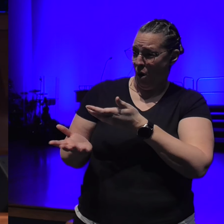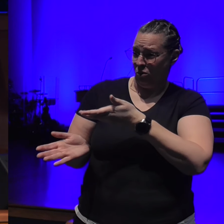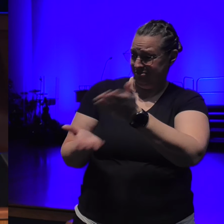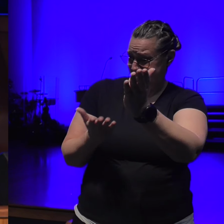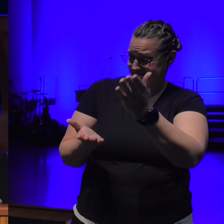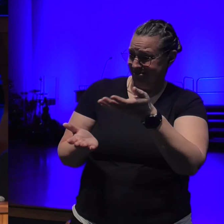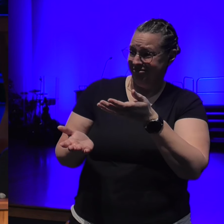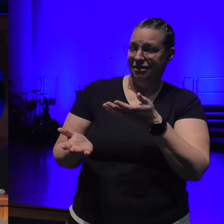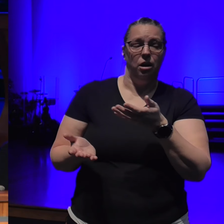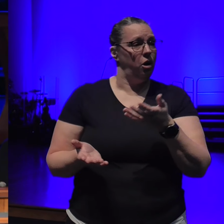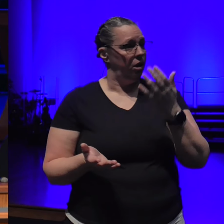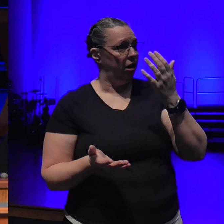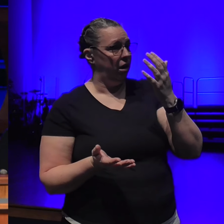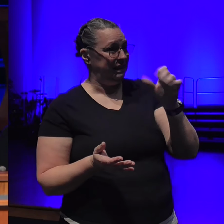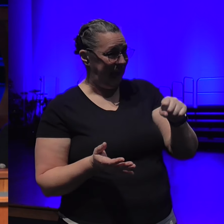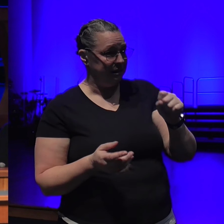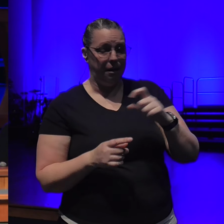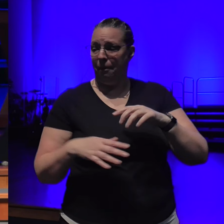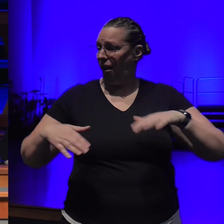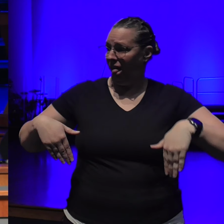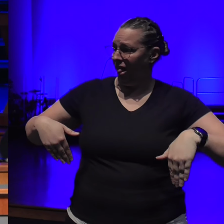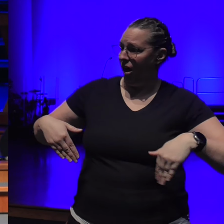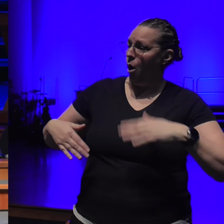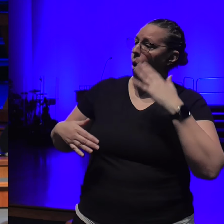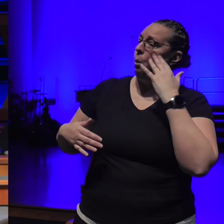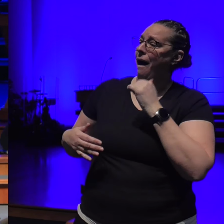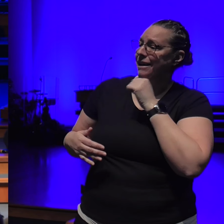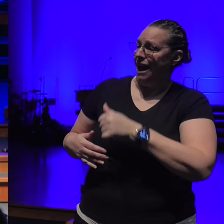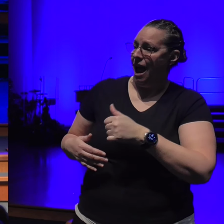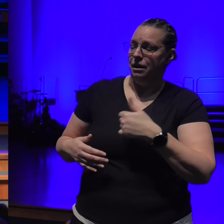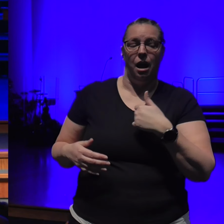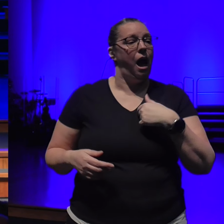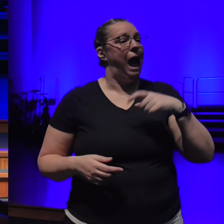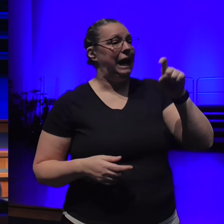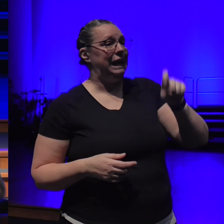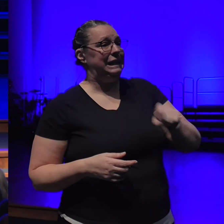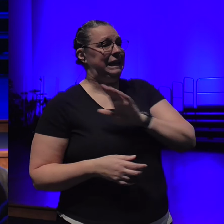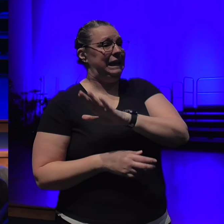but I haven't yet." "Well, why not?" "Well, you see, doctor, I need the eggs."